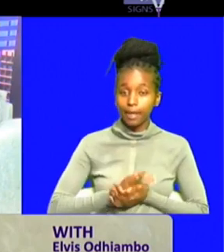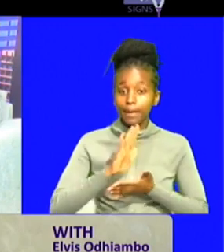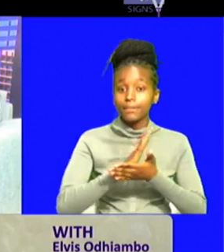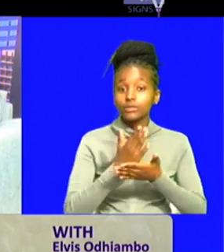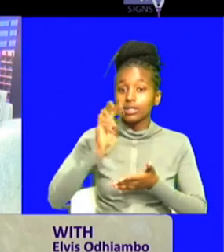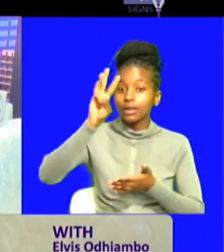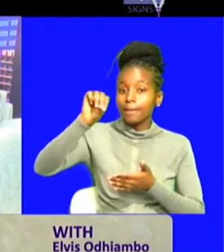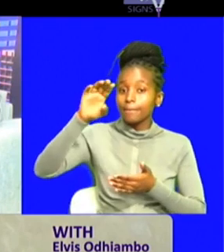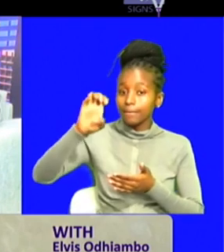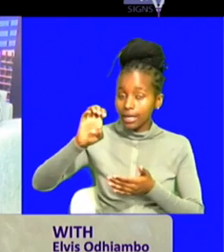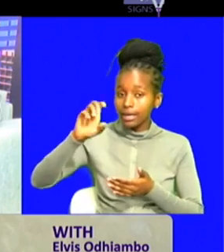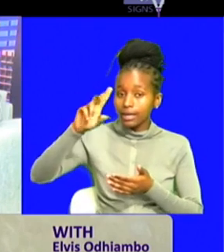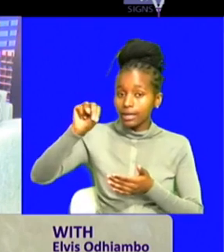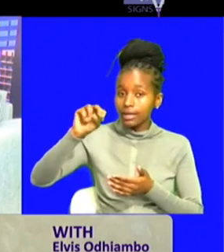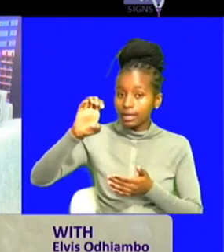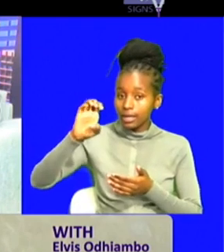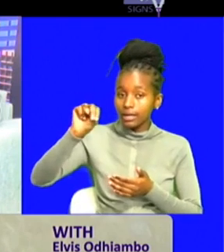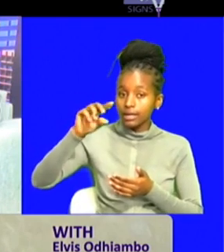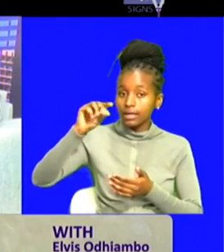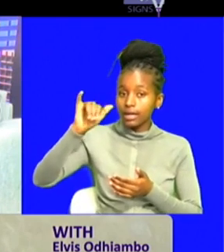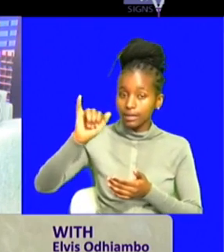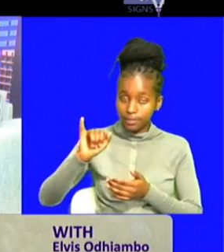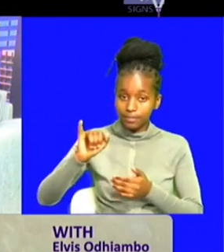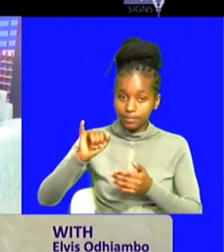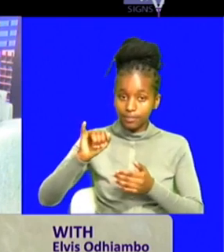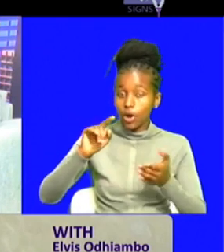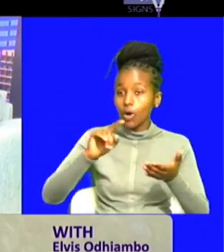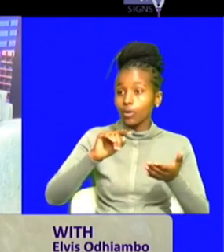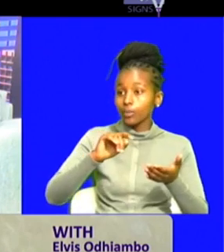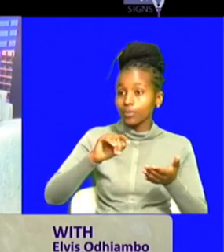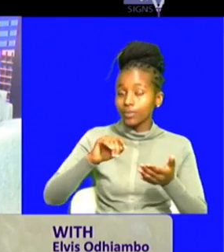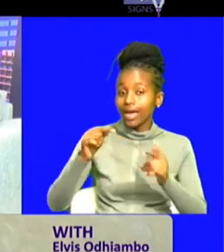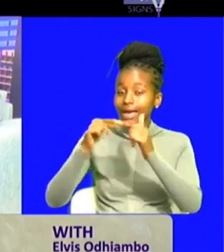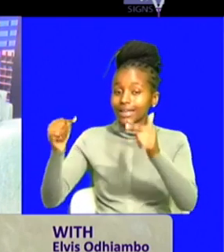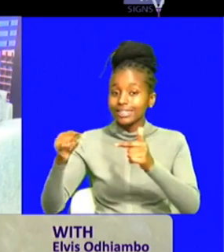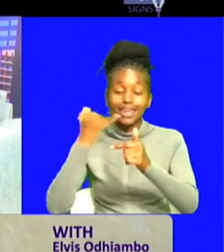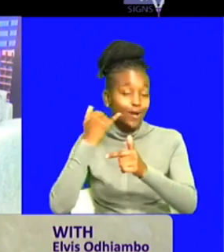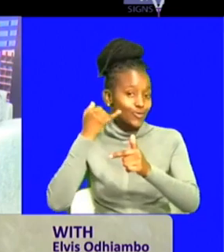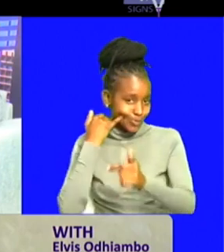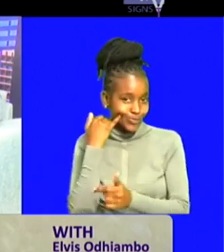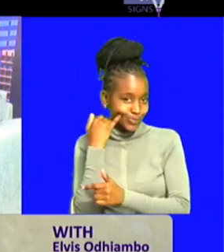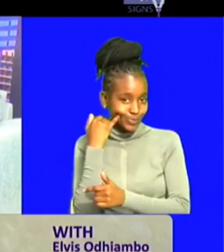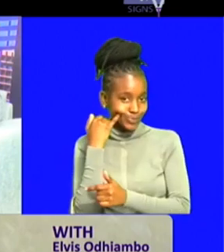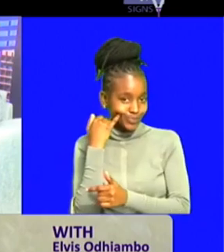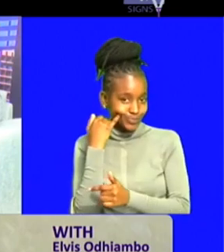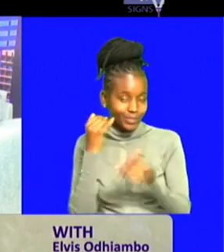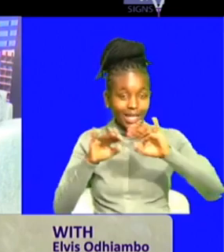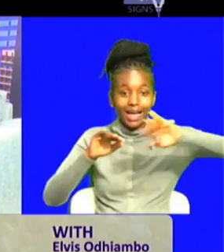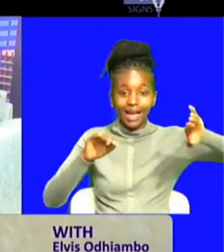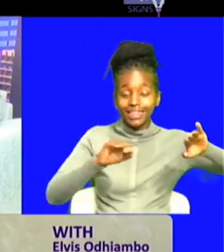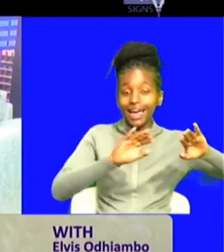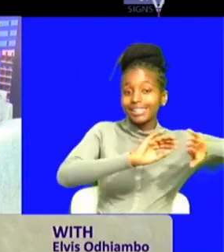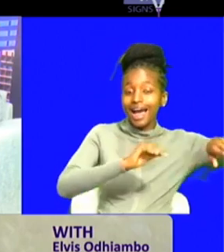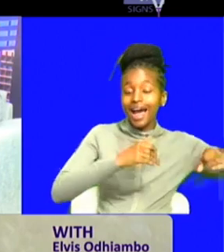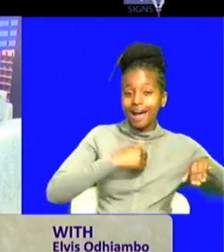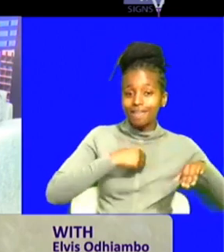Between Menengai and Oilers. Champions Menengai Oilers wako hapo. Then they have Nakuru and Nondescript,